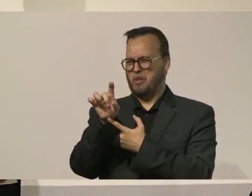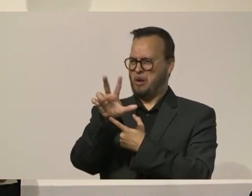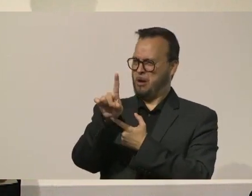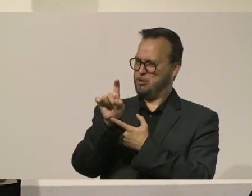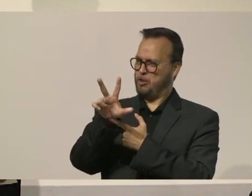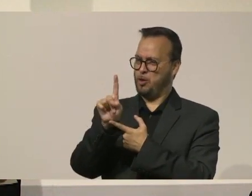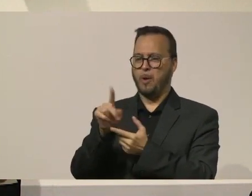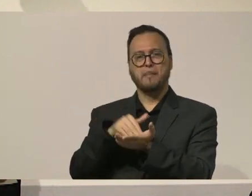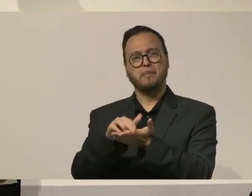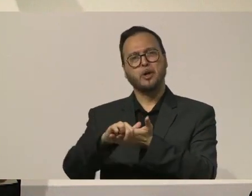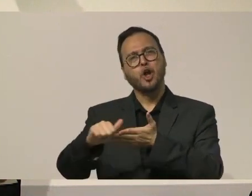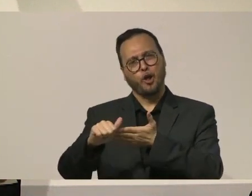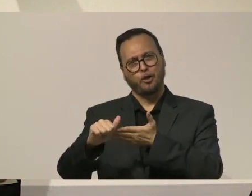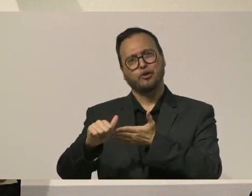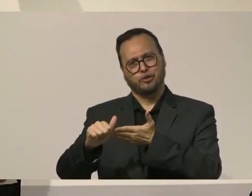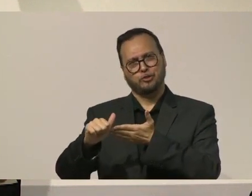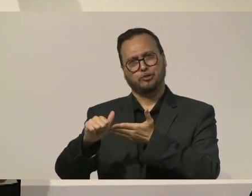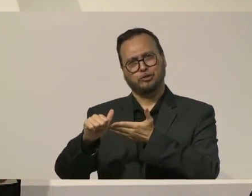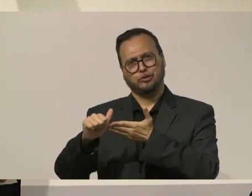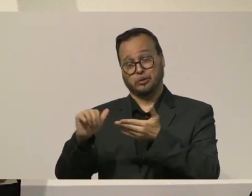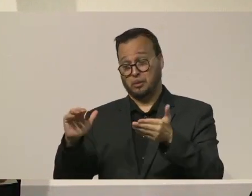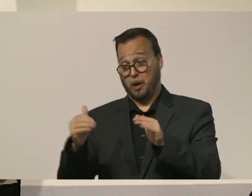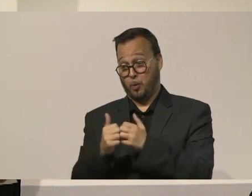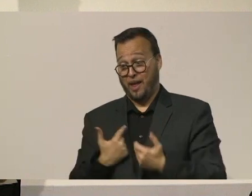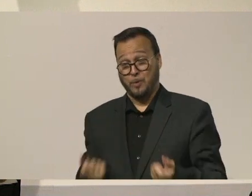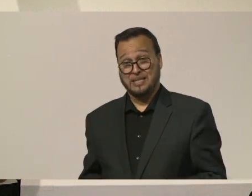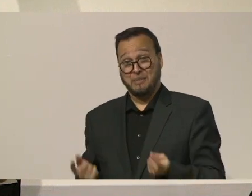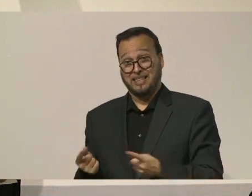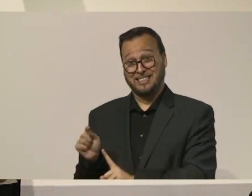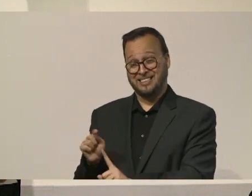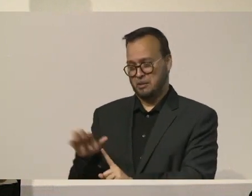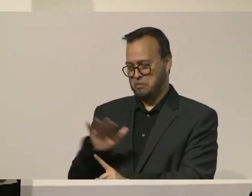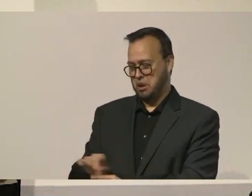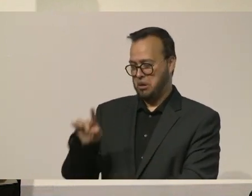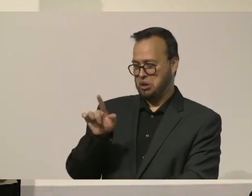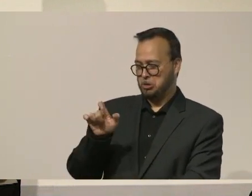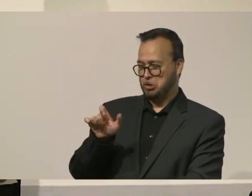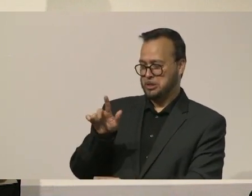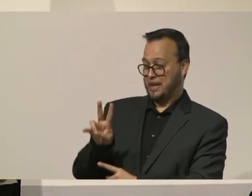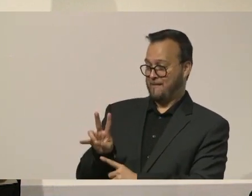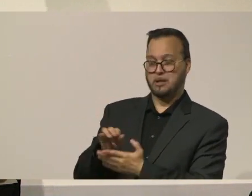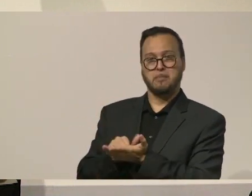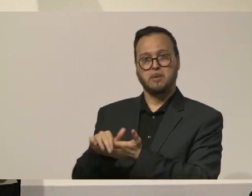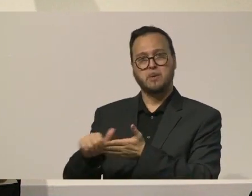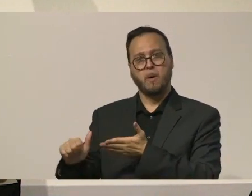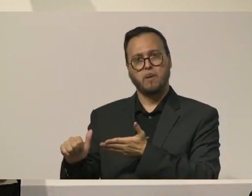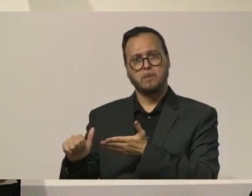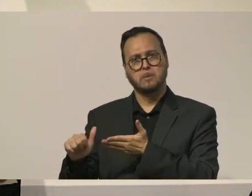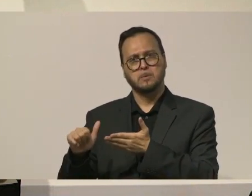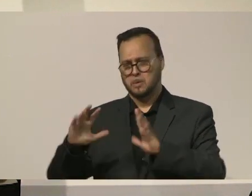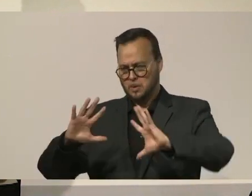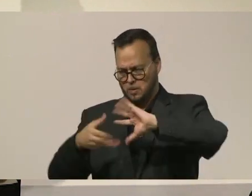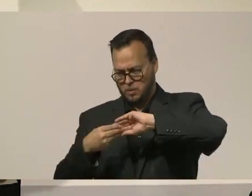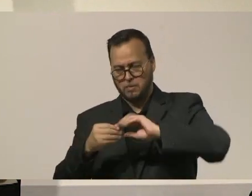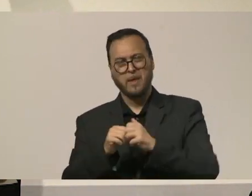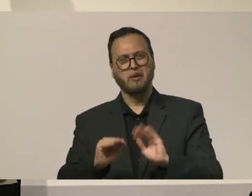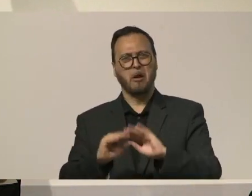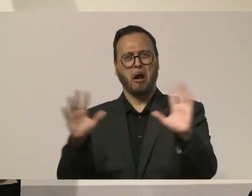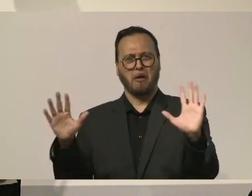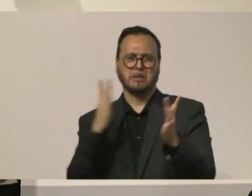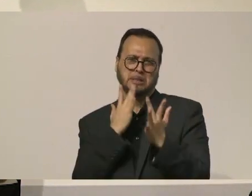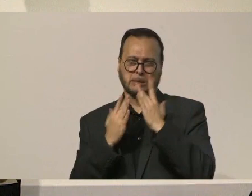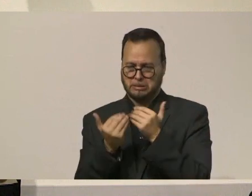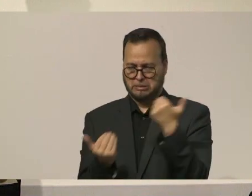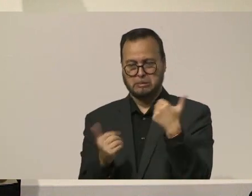$131 million against expenses of about $137 million, which results, obviously, in a deficit